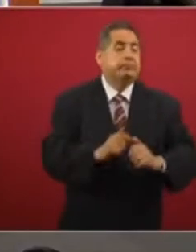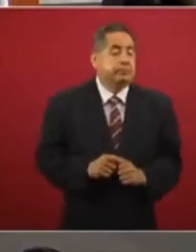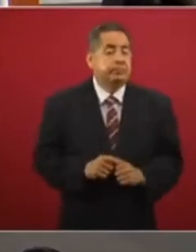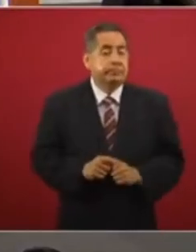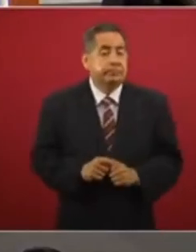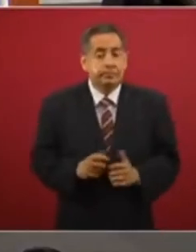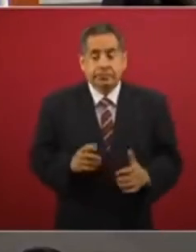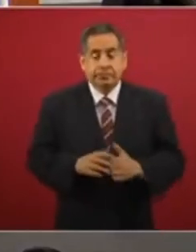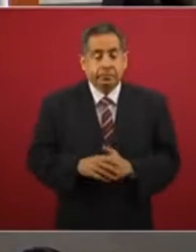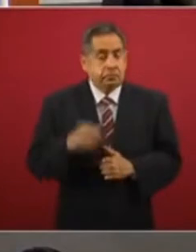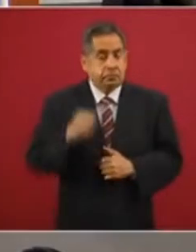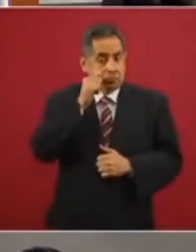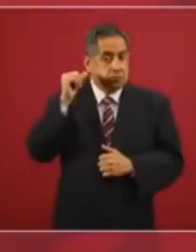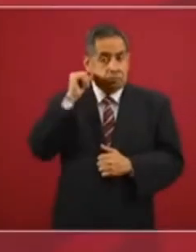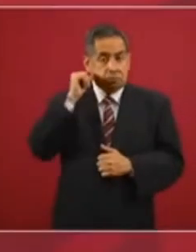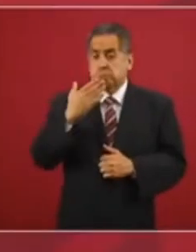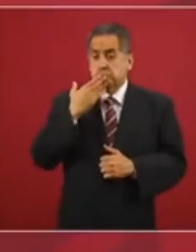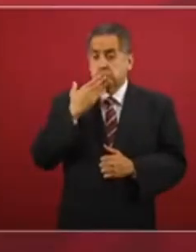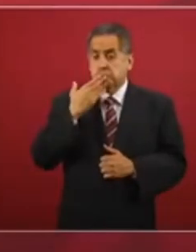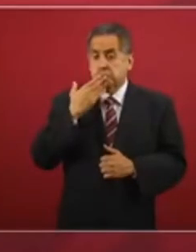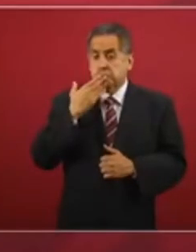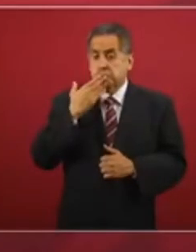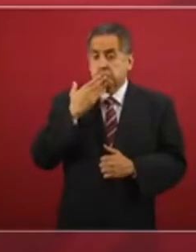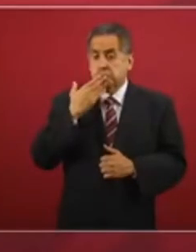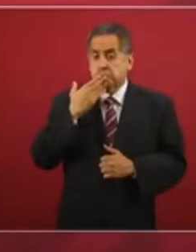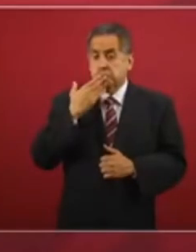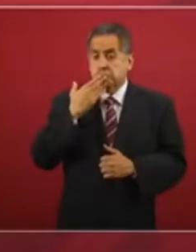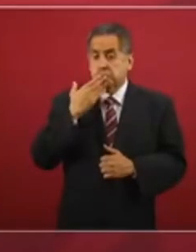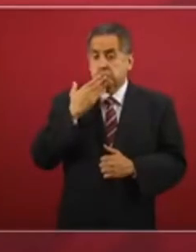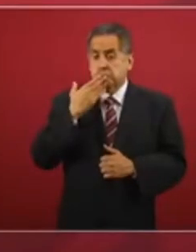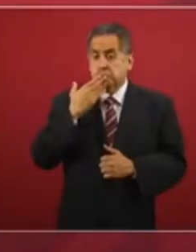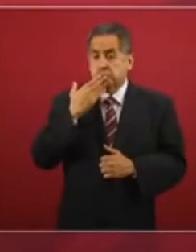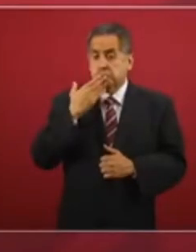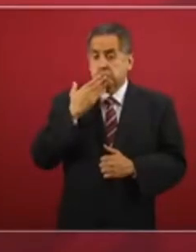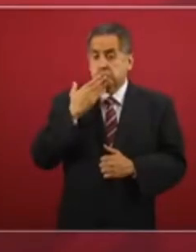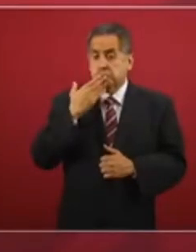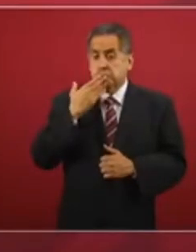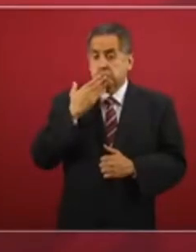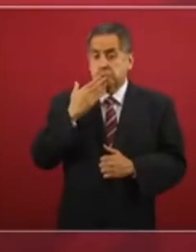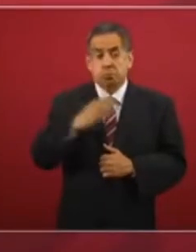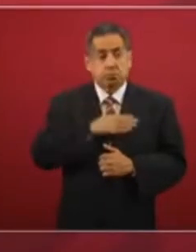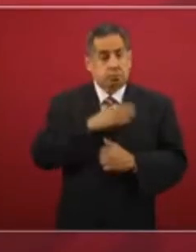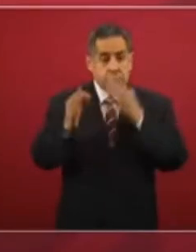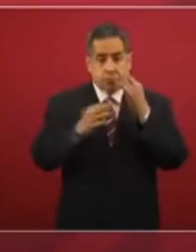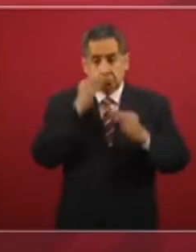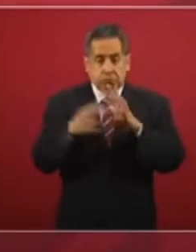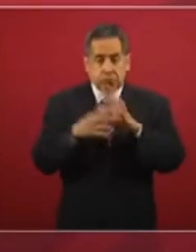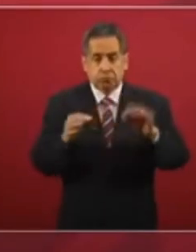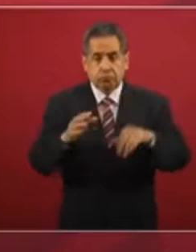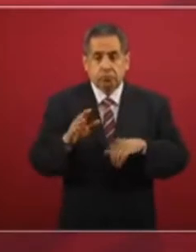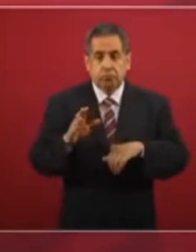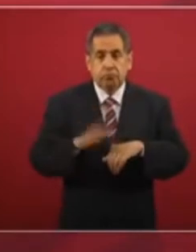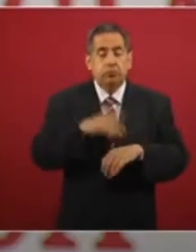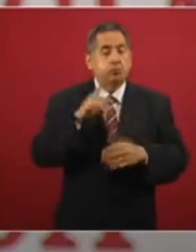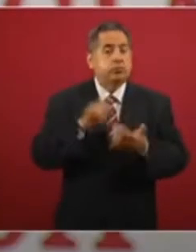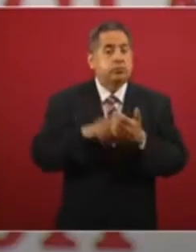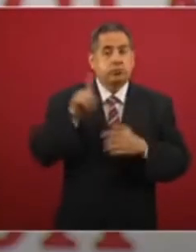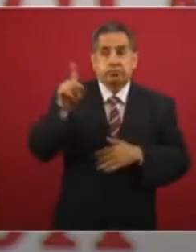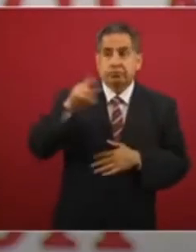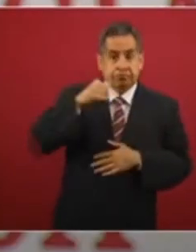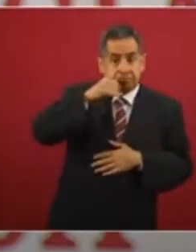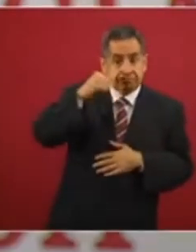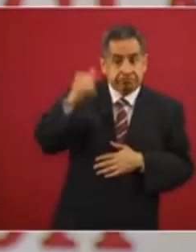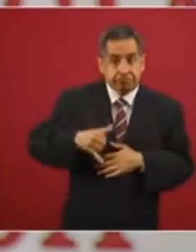ayer tuvimos una muy buena noticia. And yesterday we received some very good news. Porque Italia, con quien hemos tenido una muy